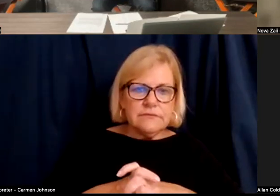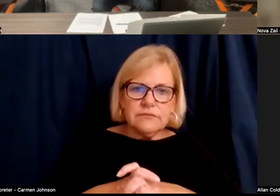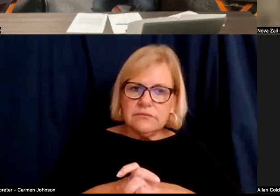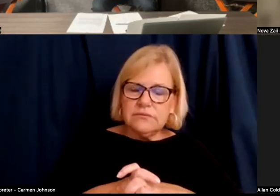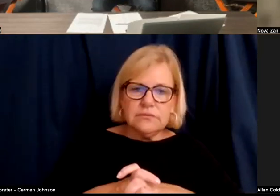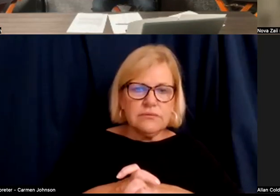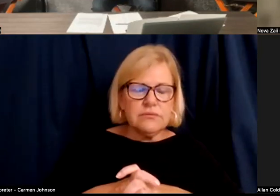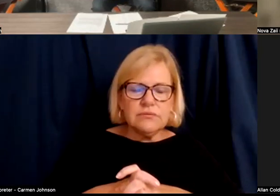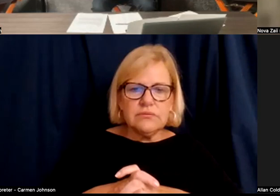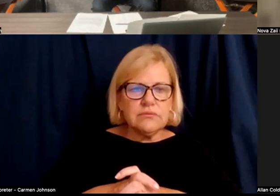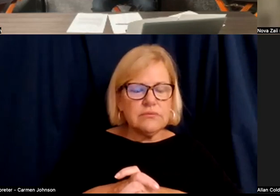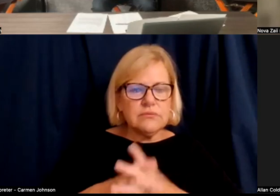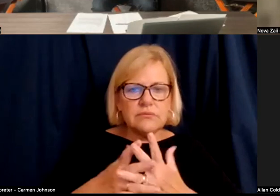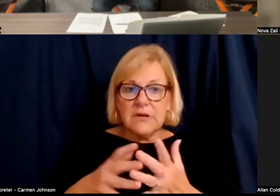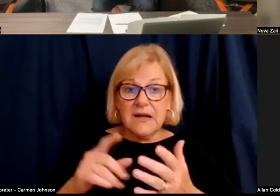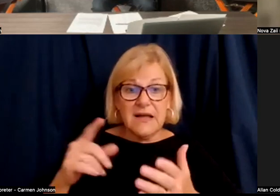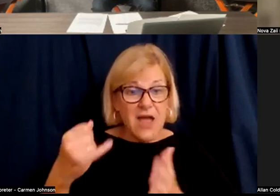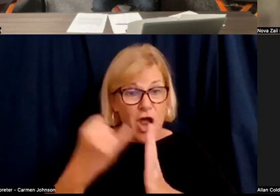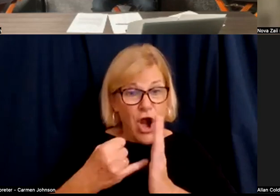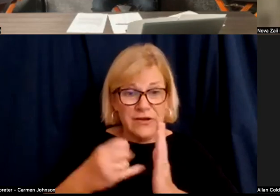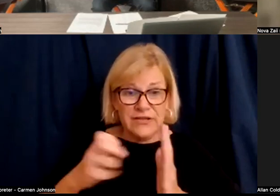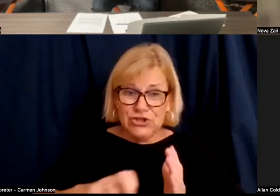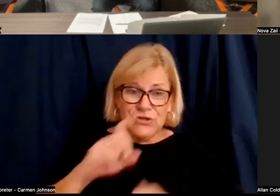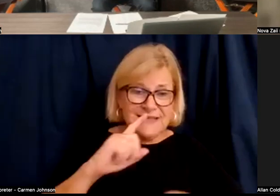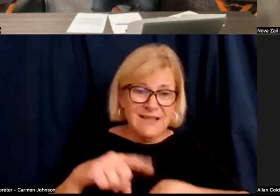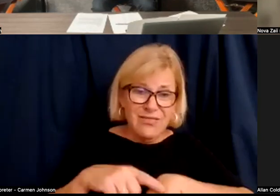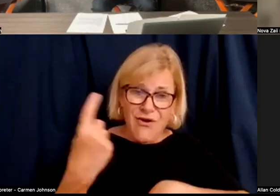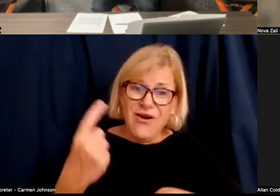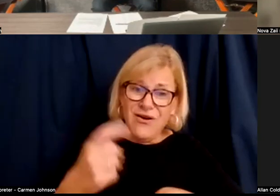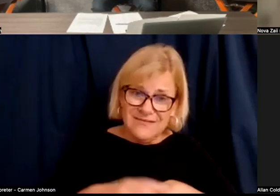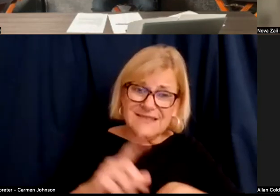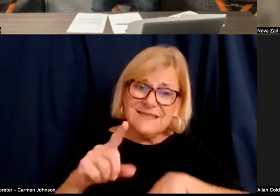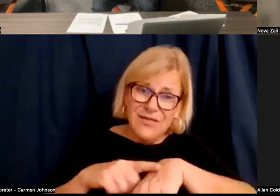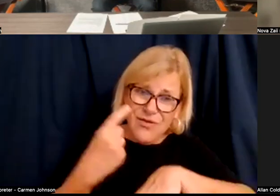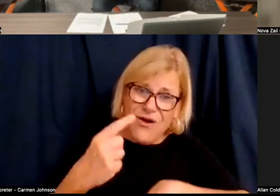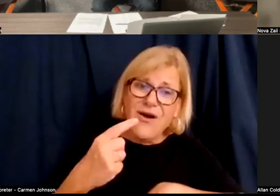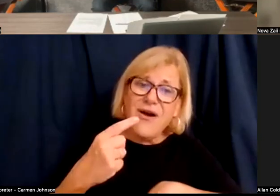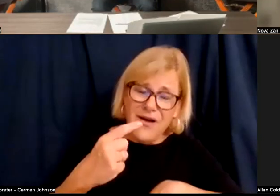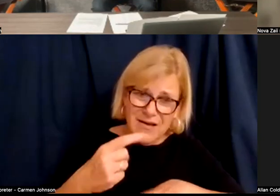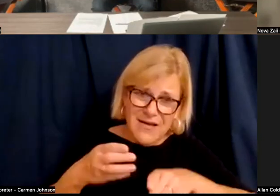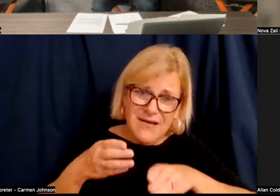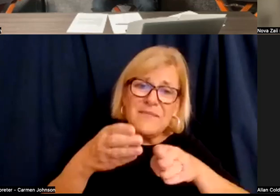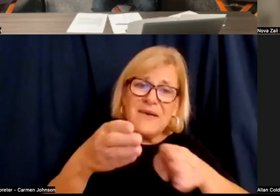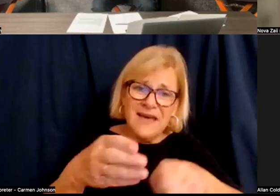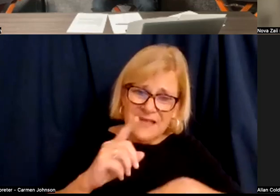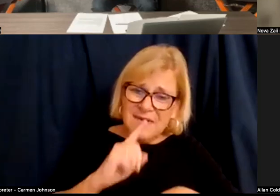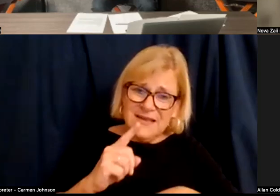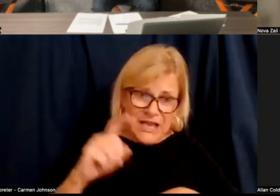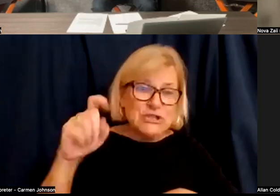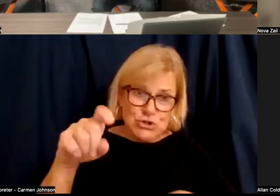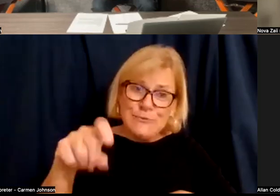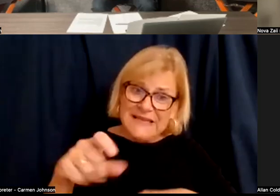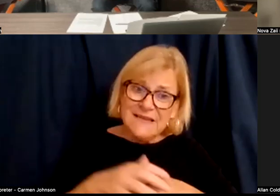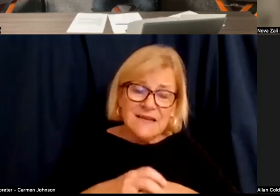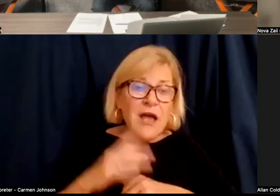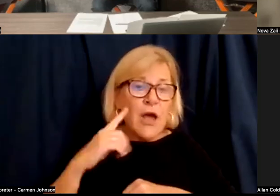you kind of lose sight of the fact that this artist journey is a long, it's a long arc, and it should be. It's not